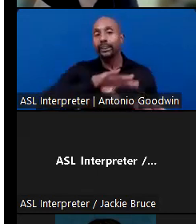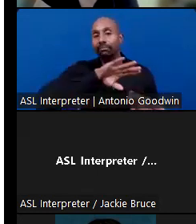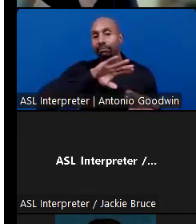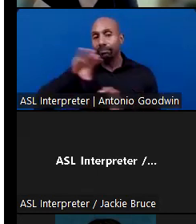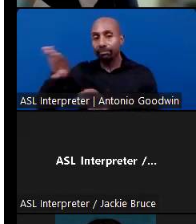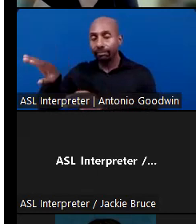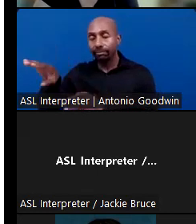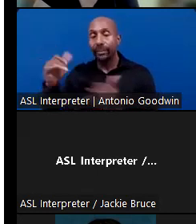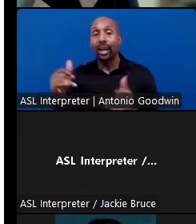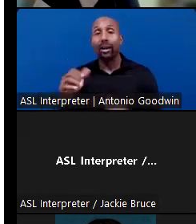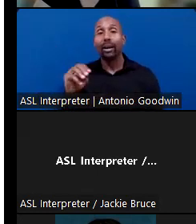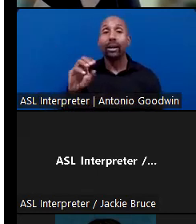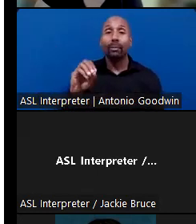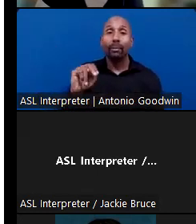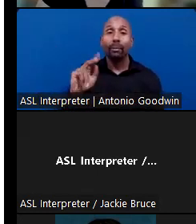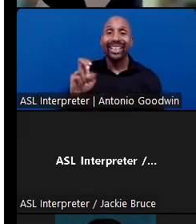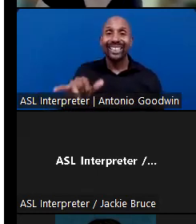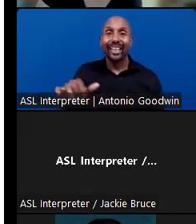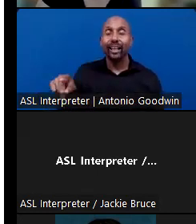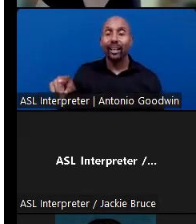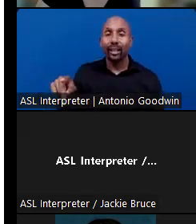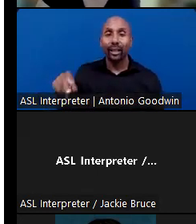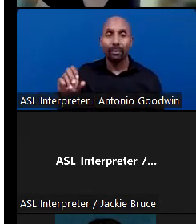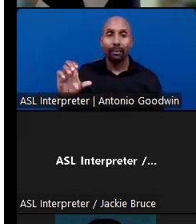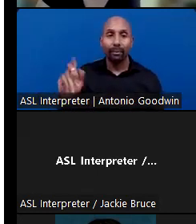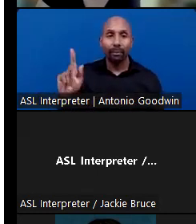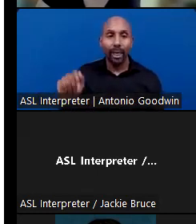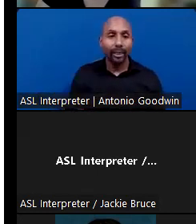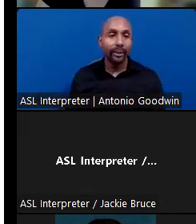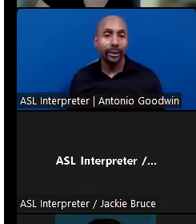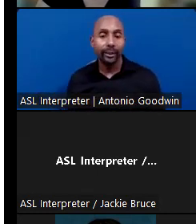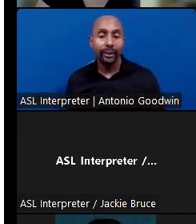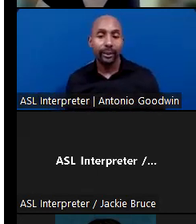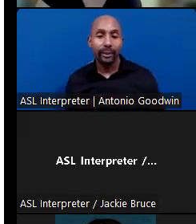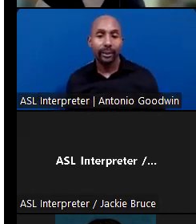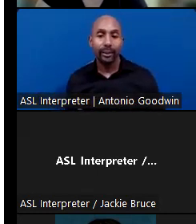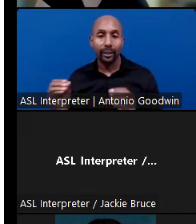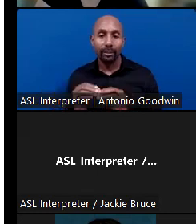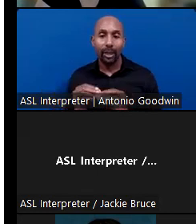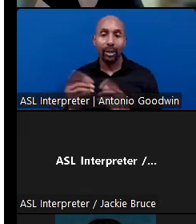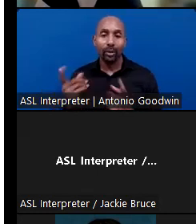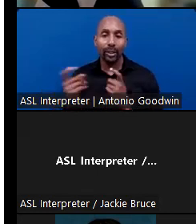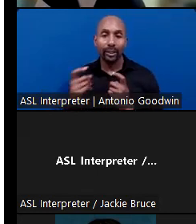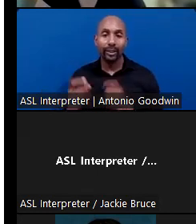to check my time. Does anybody have any additional questions about COVID?